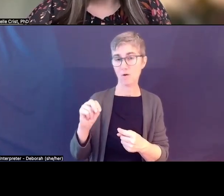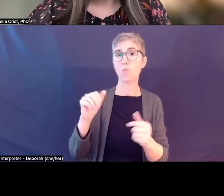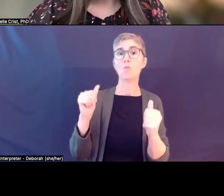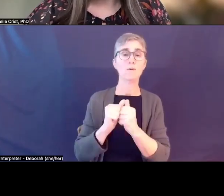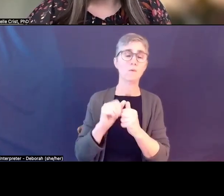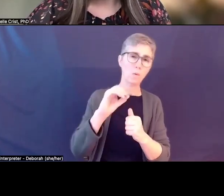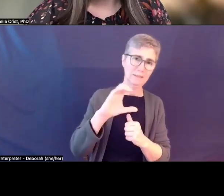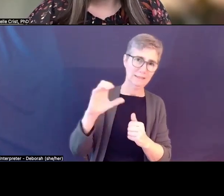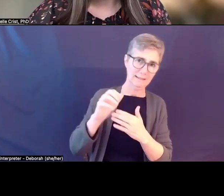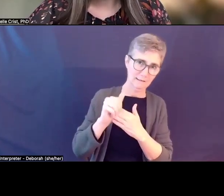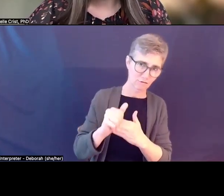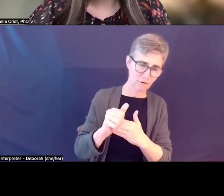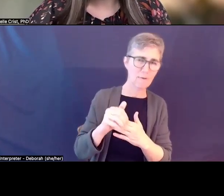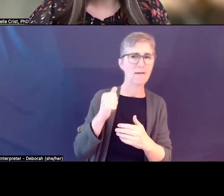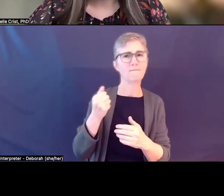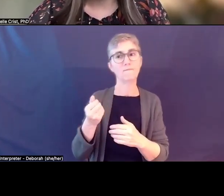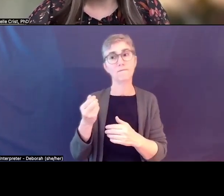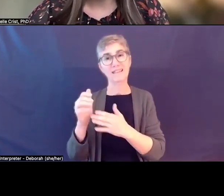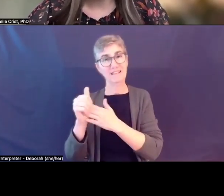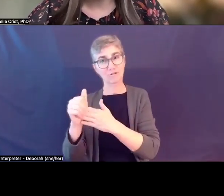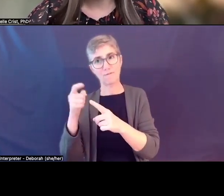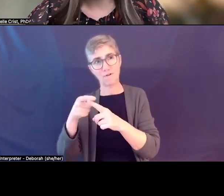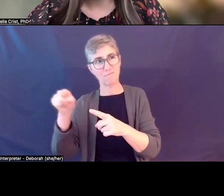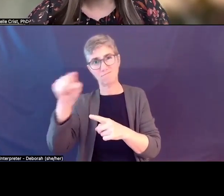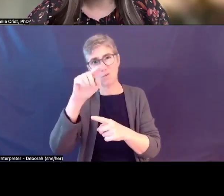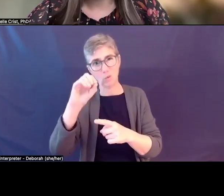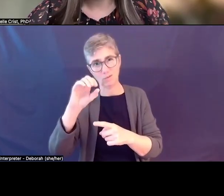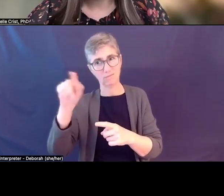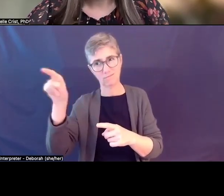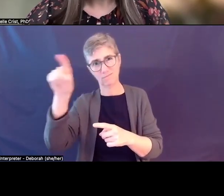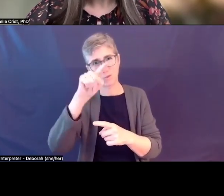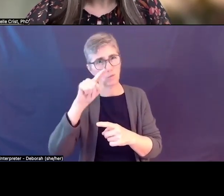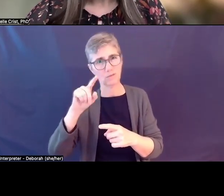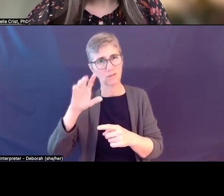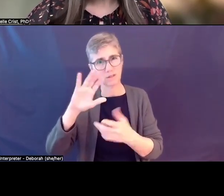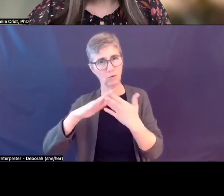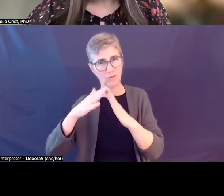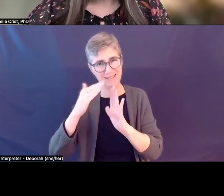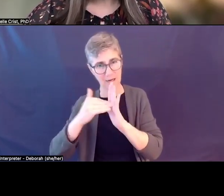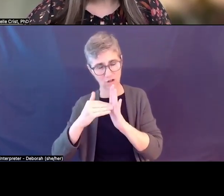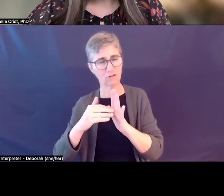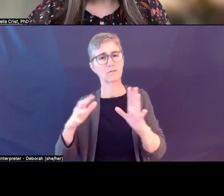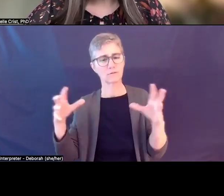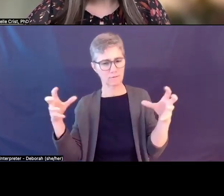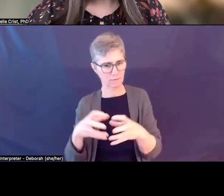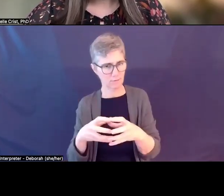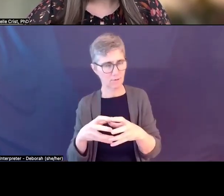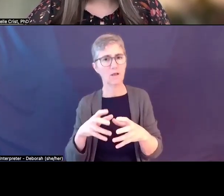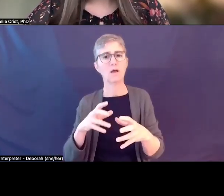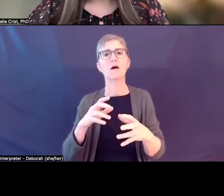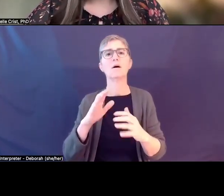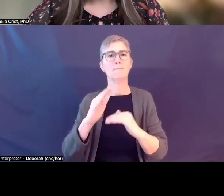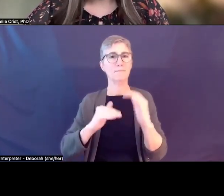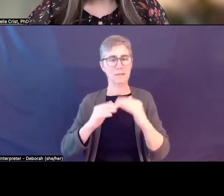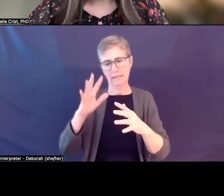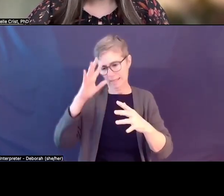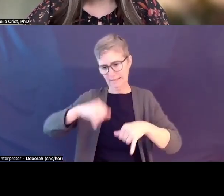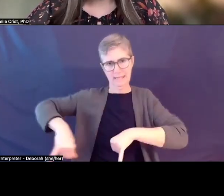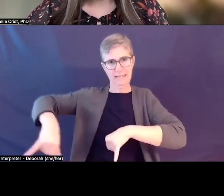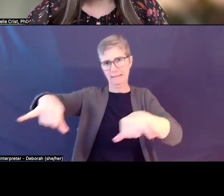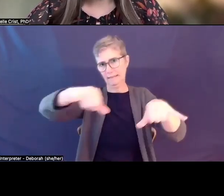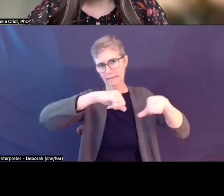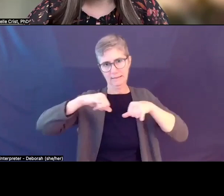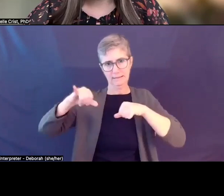managers at a few of the support centers who had expressed interest in this initiative. We held consensus building meetings that focused on the idea